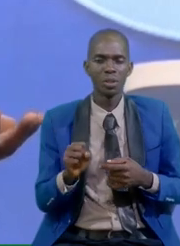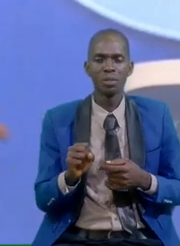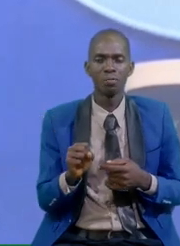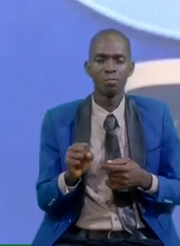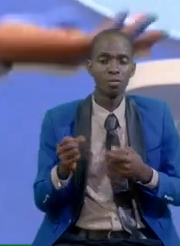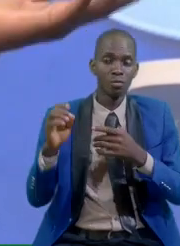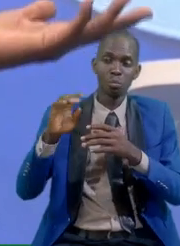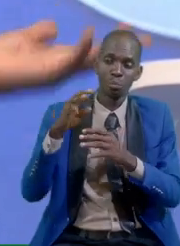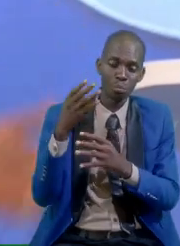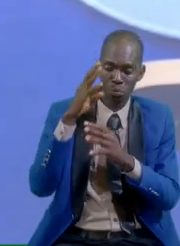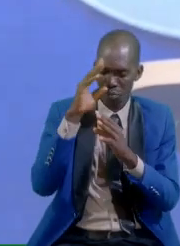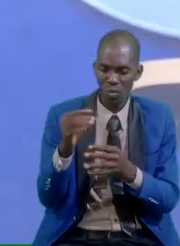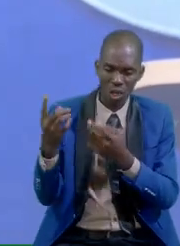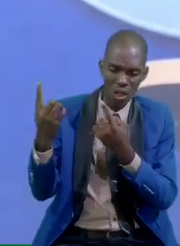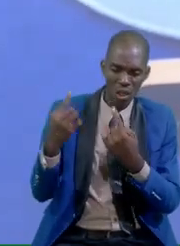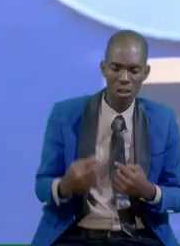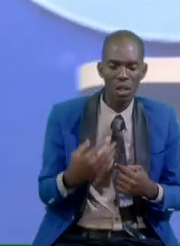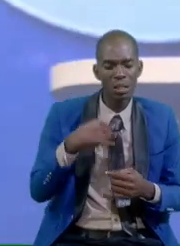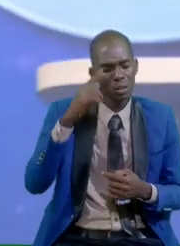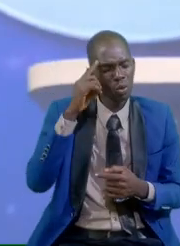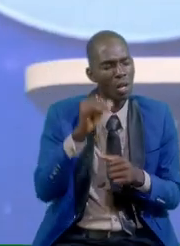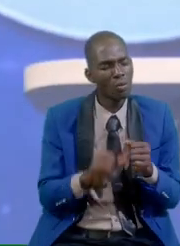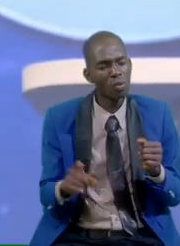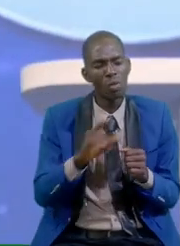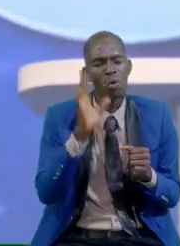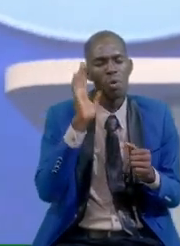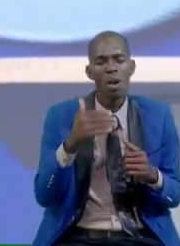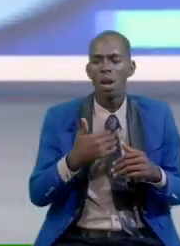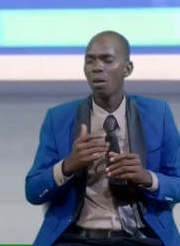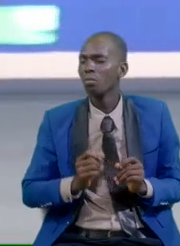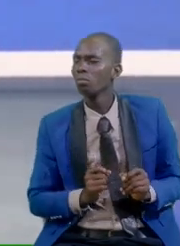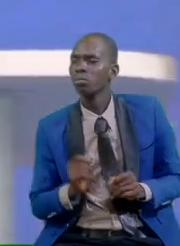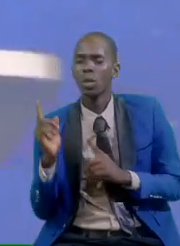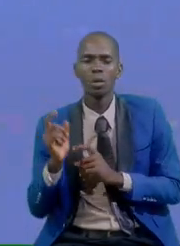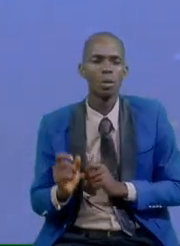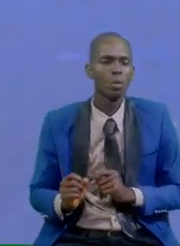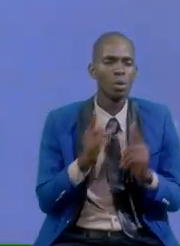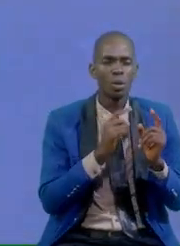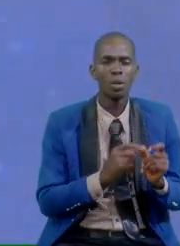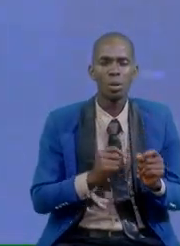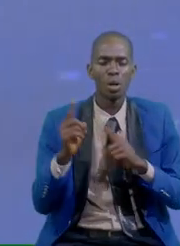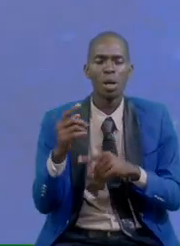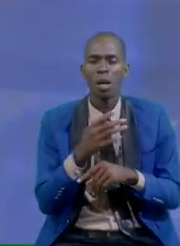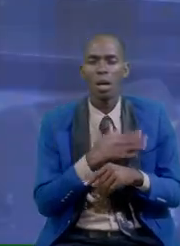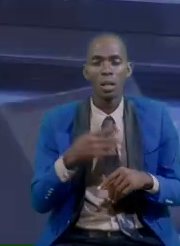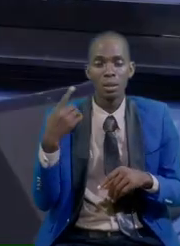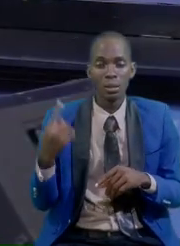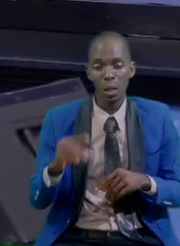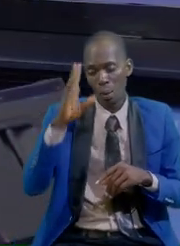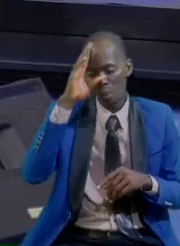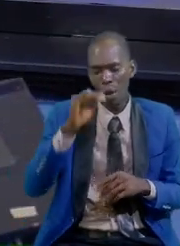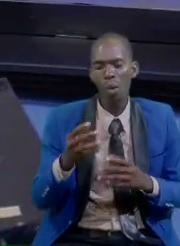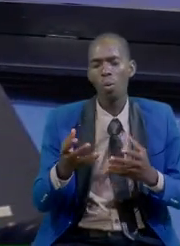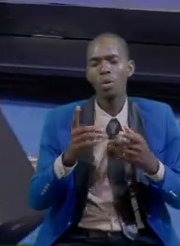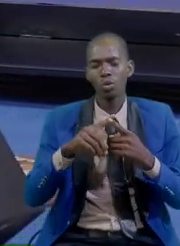thing, because they were all loose, they all remained there. The Philippian jailer wanted to kill himself.